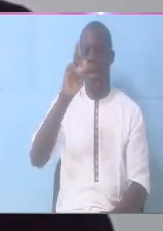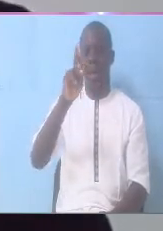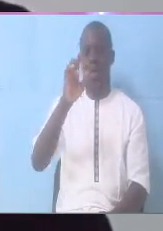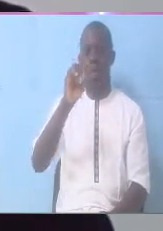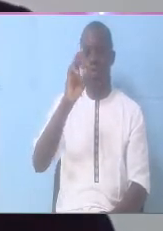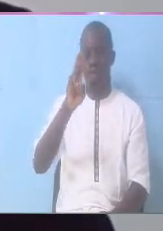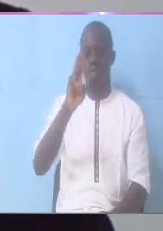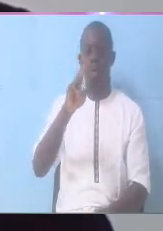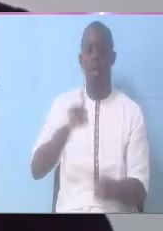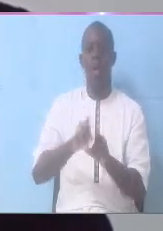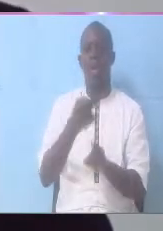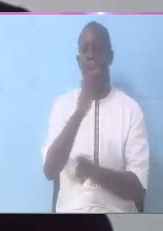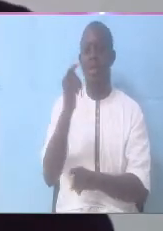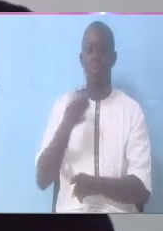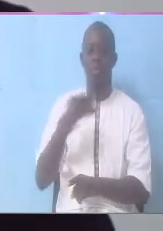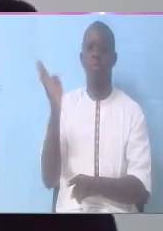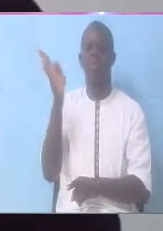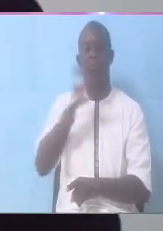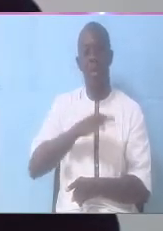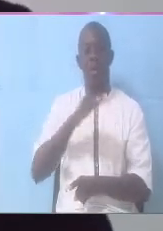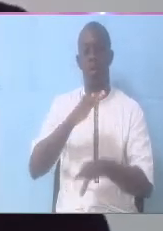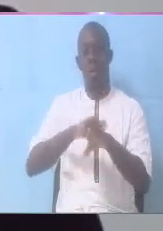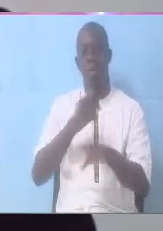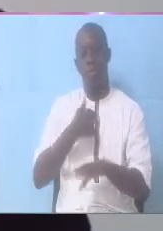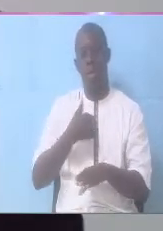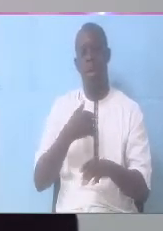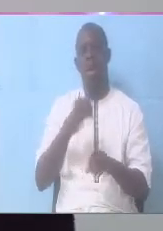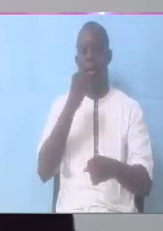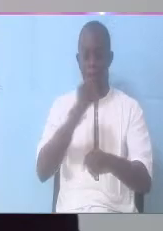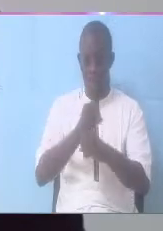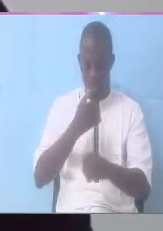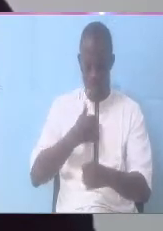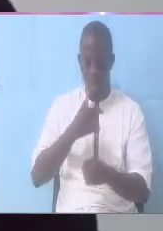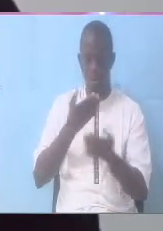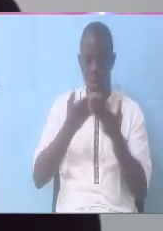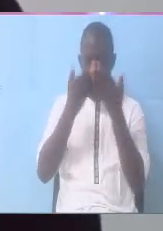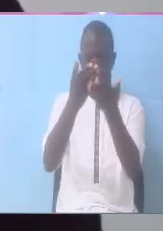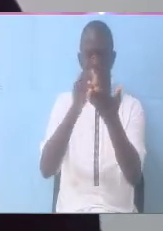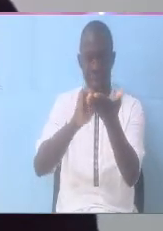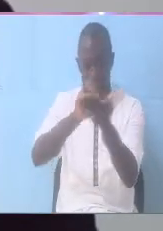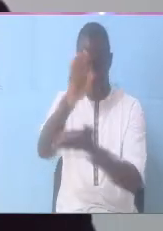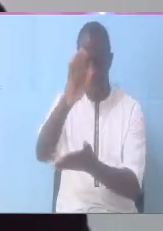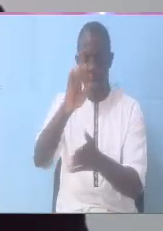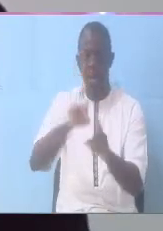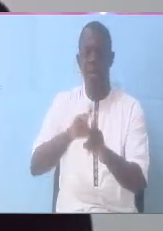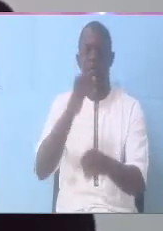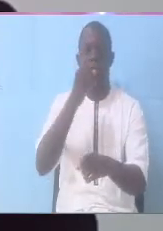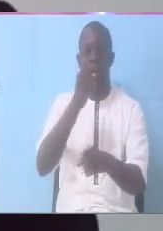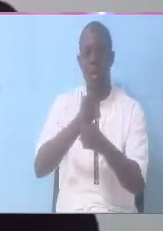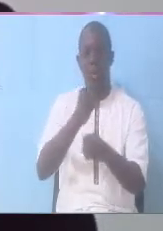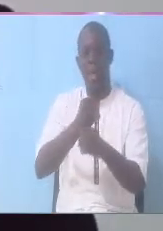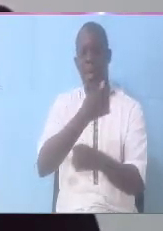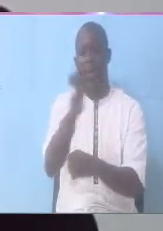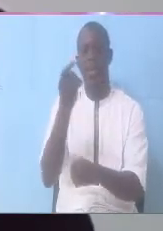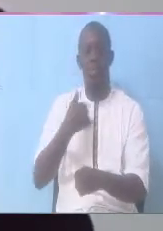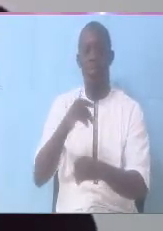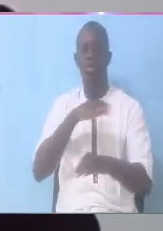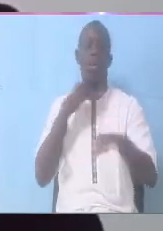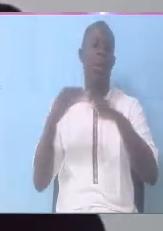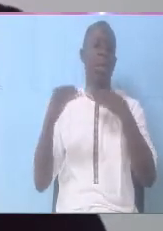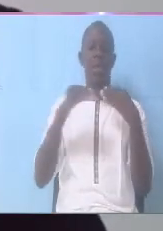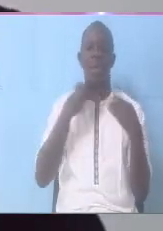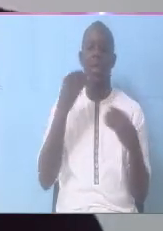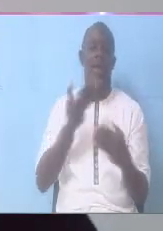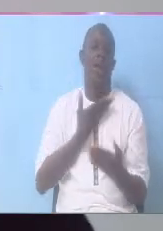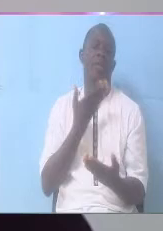orders these people to be killed." He said, "Let them set an example." Ye fania fonye kuma soto balo